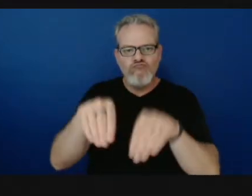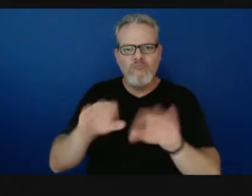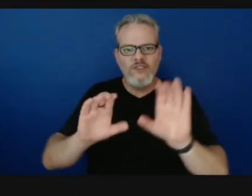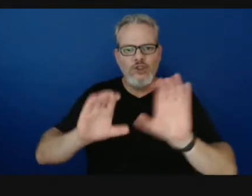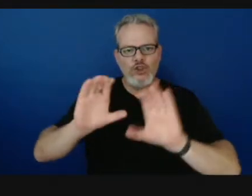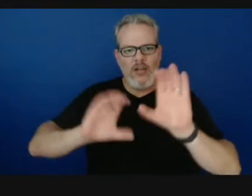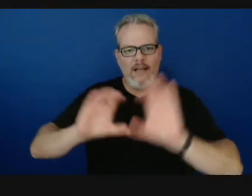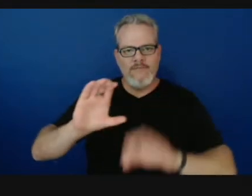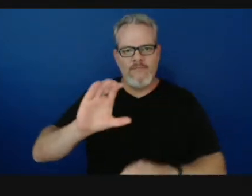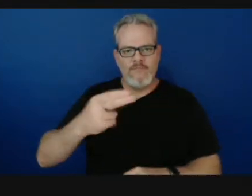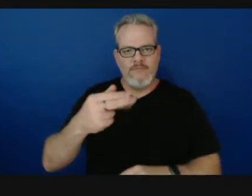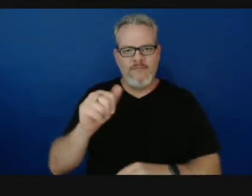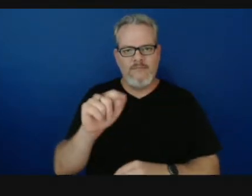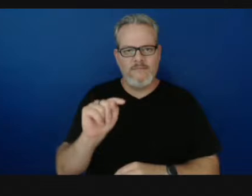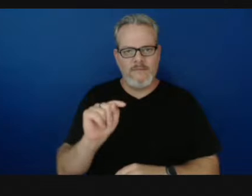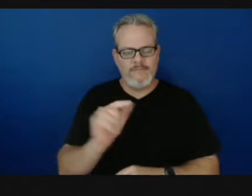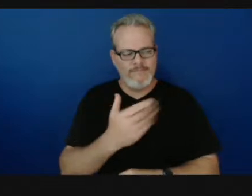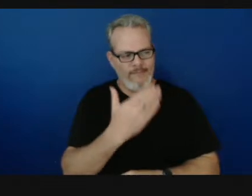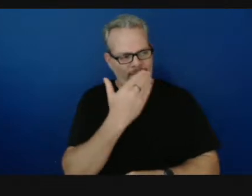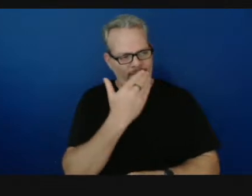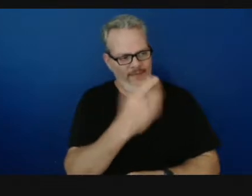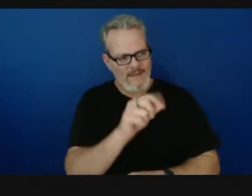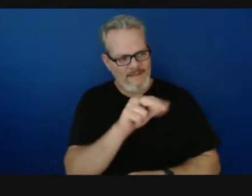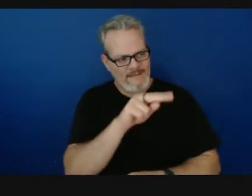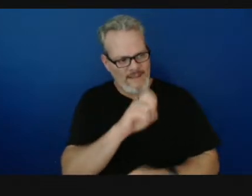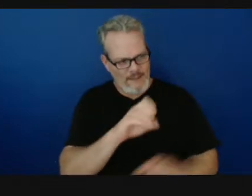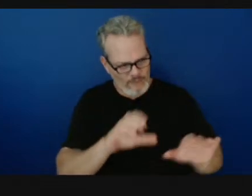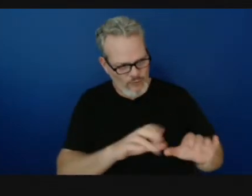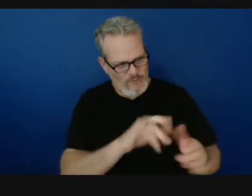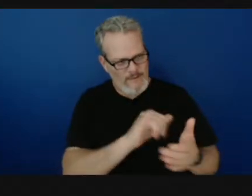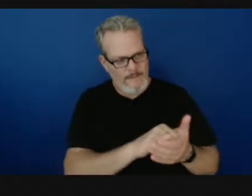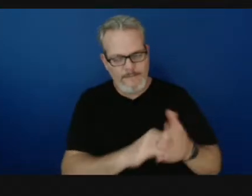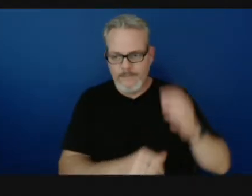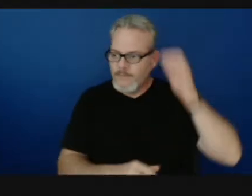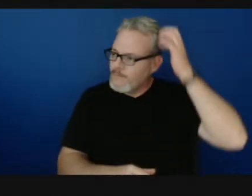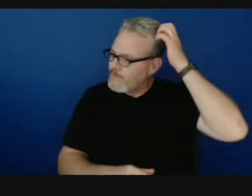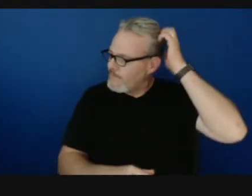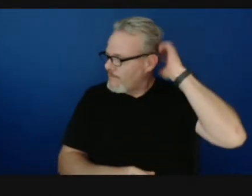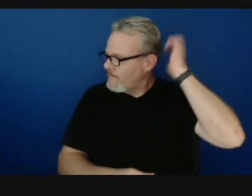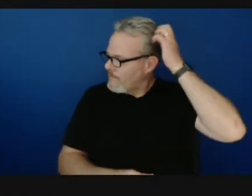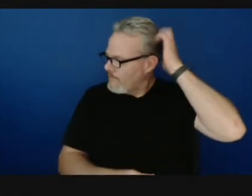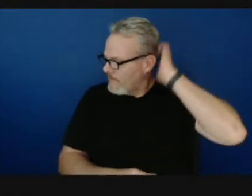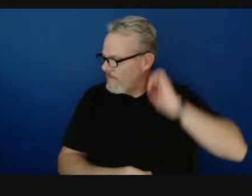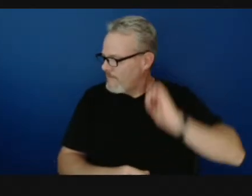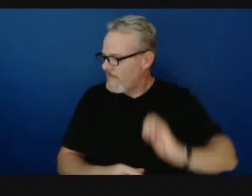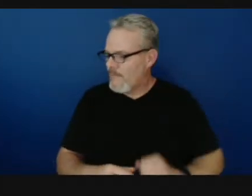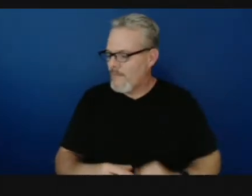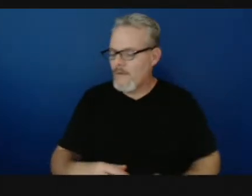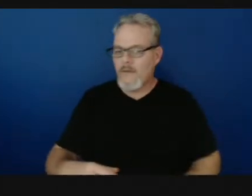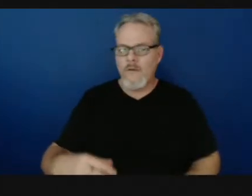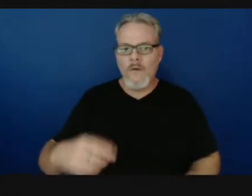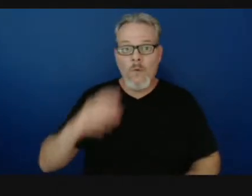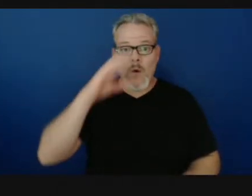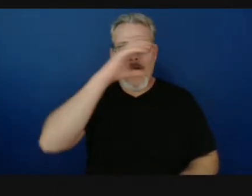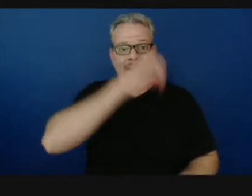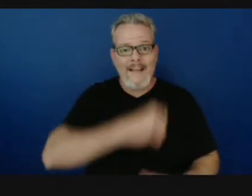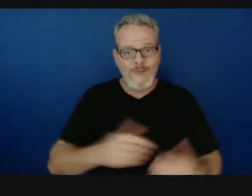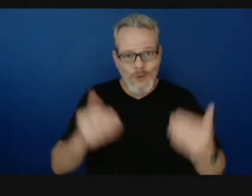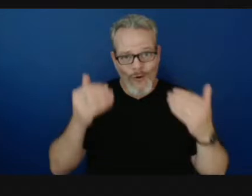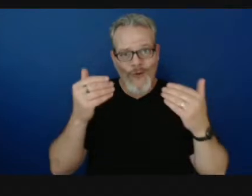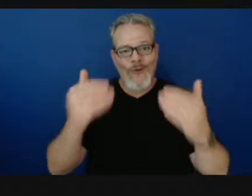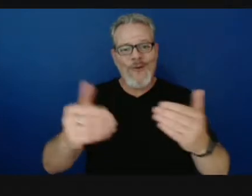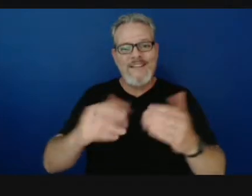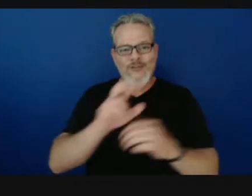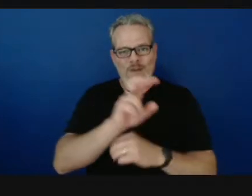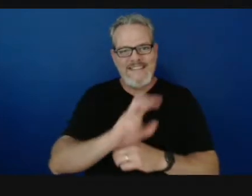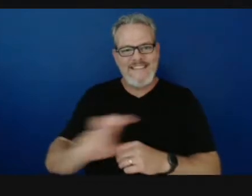Sounds good. Thanks, Dane, for leading that discussion out there. So I guess we will transition and start off with our Hawaiian volcano